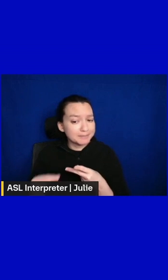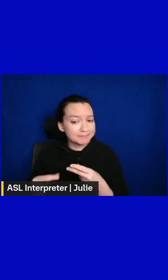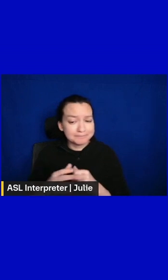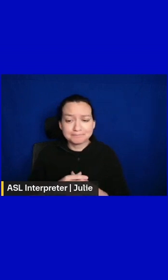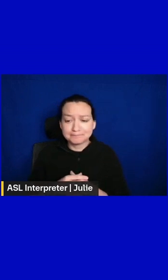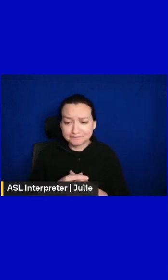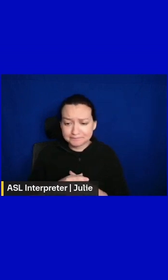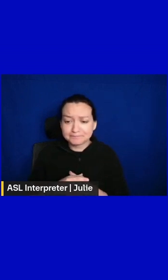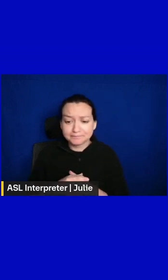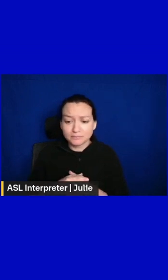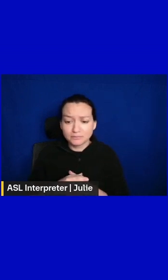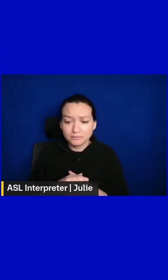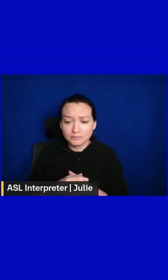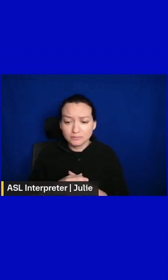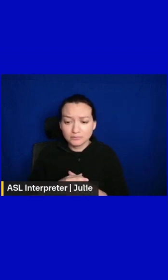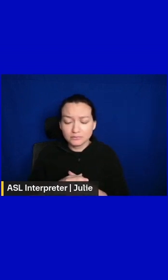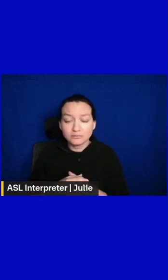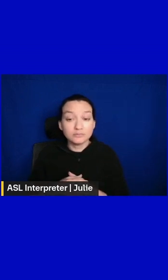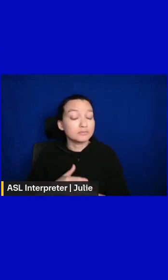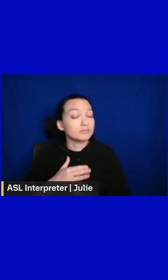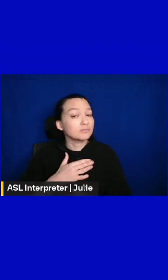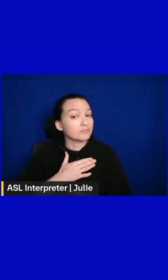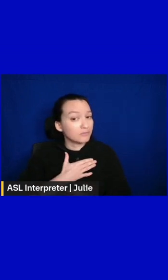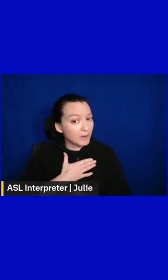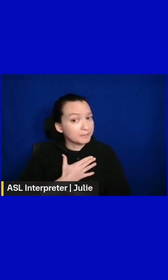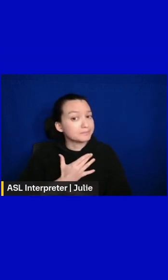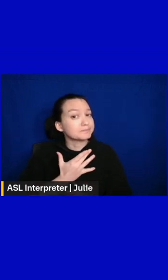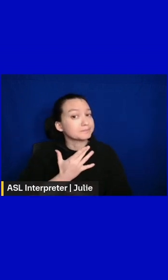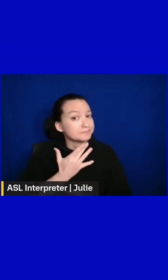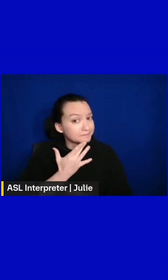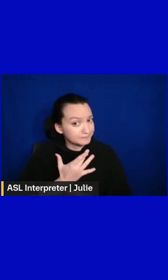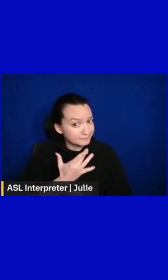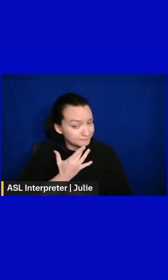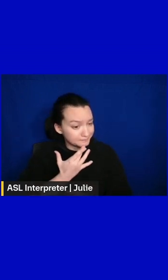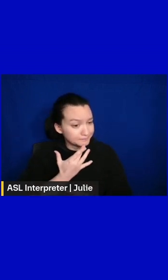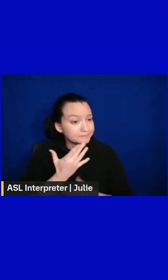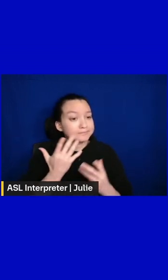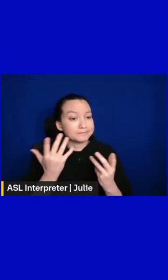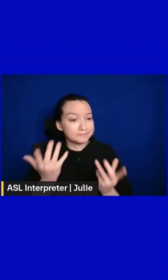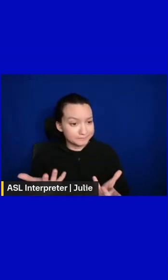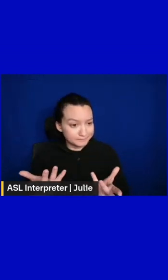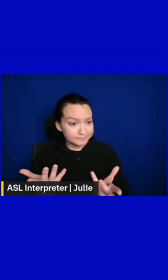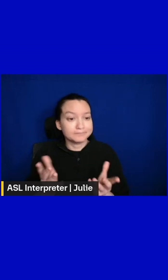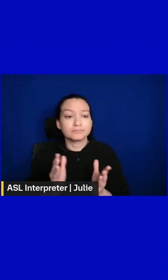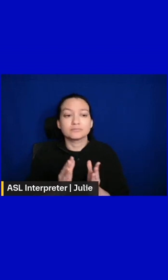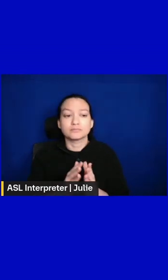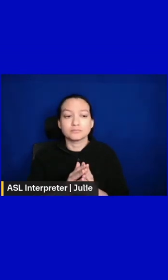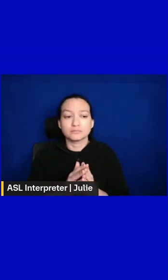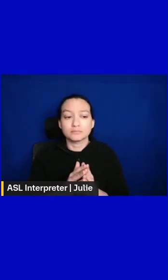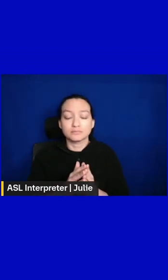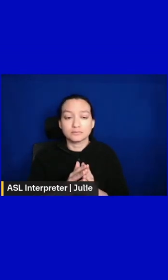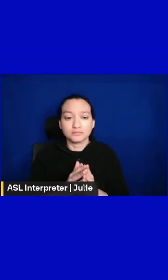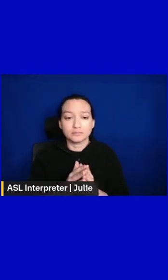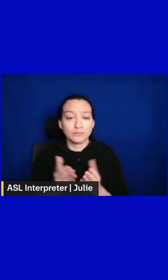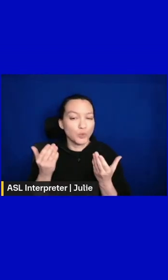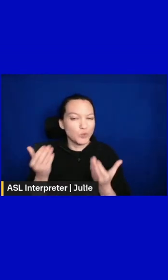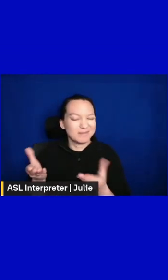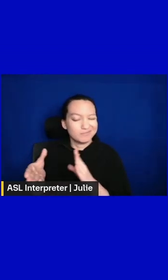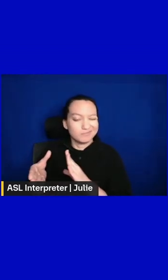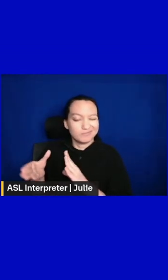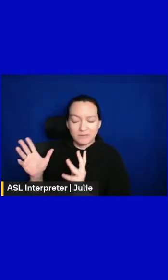and my preference here, is to actually just let